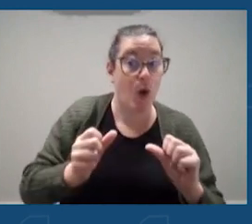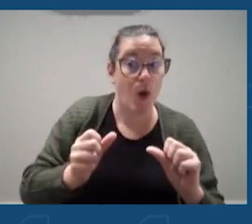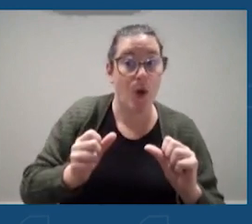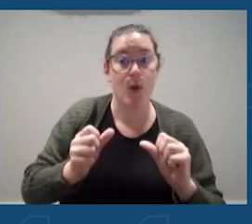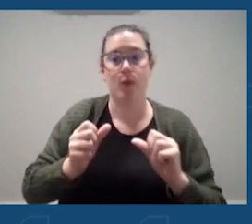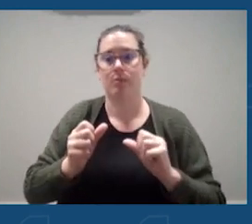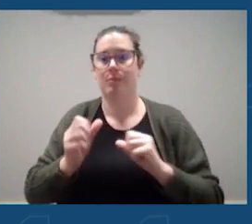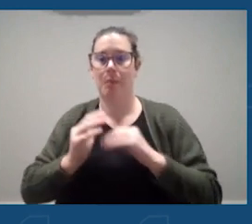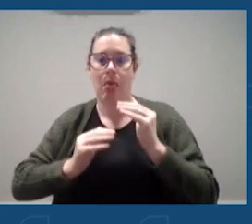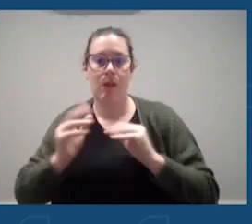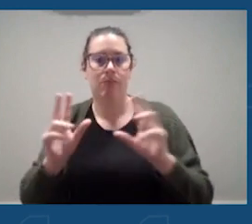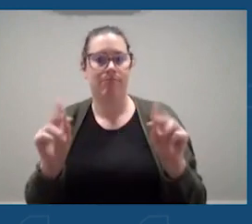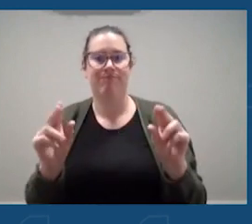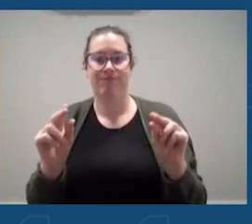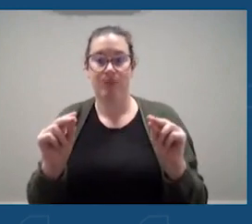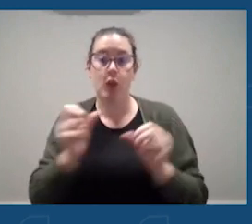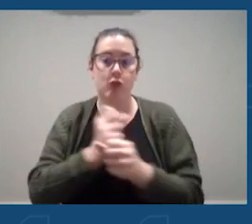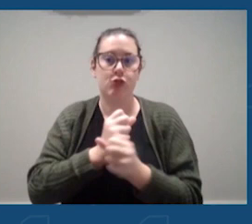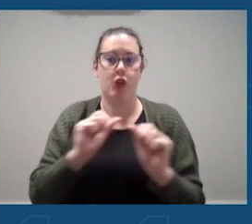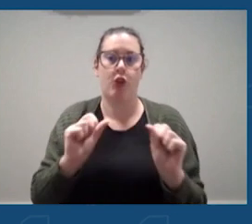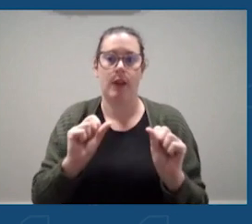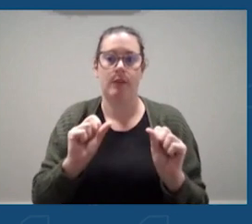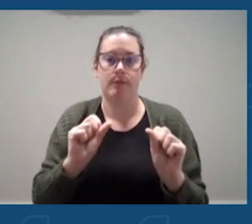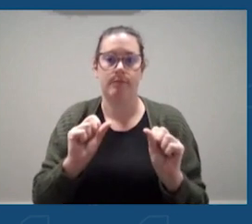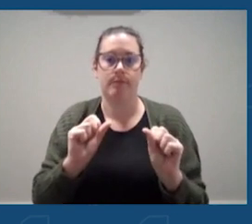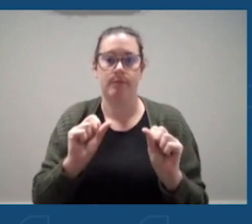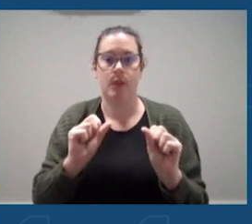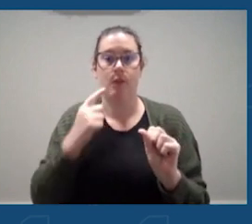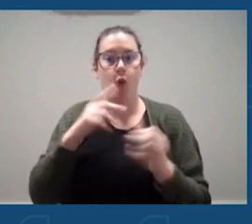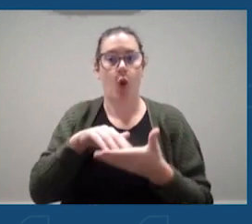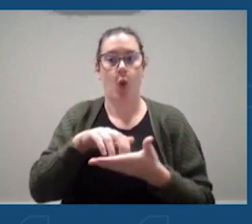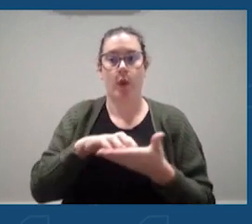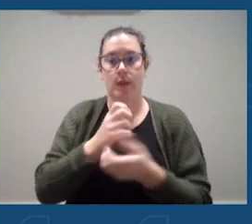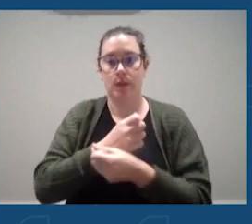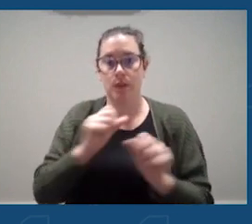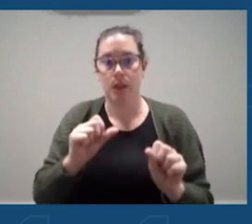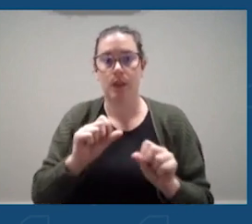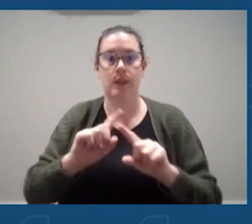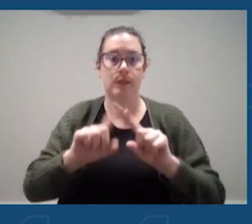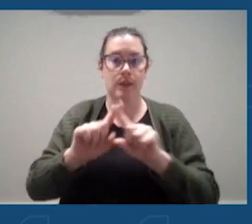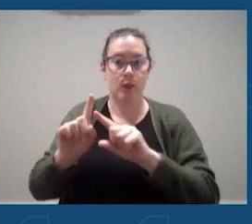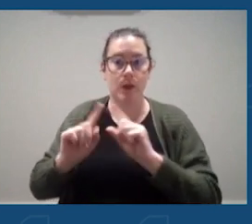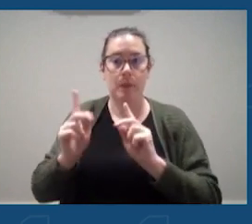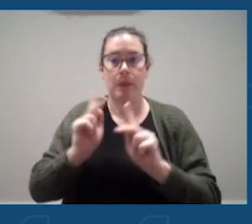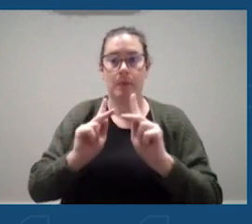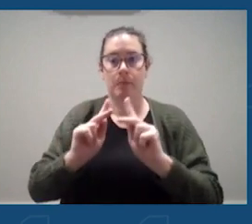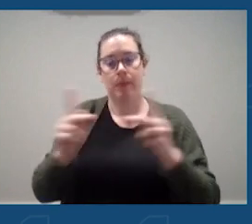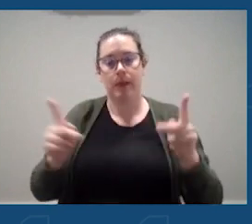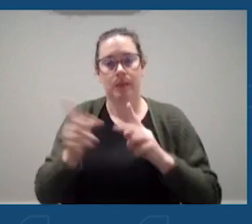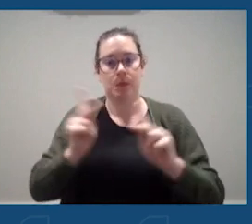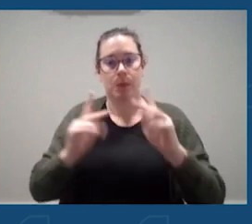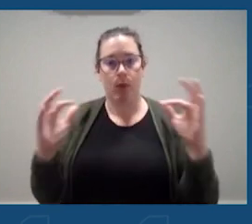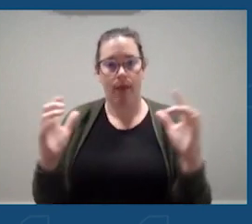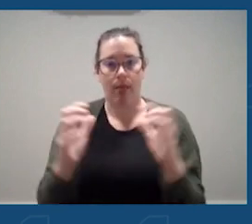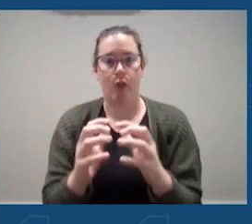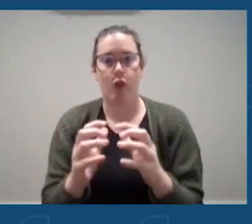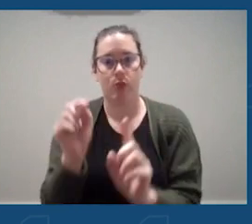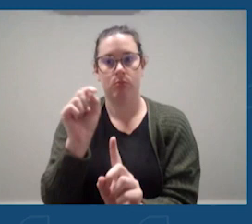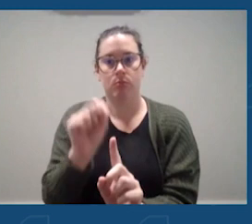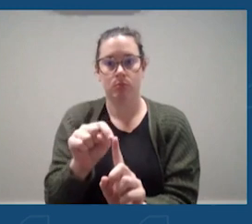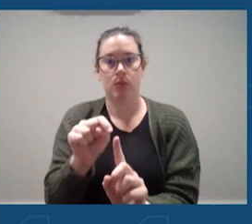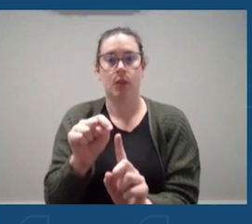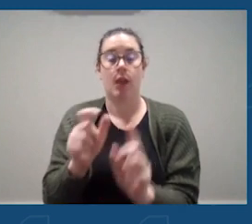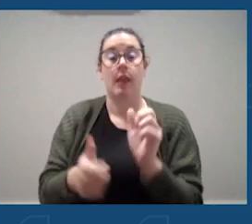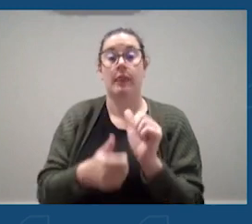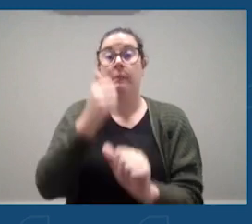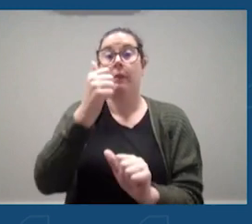our vulnerable institutions. Again, the yeshivas, the synagogues, places people gather, to places that are most risk of hate